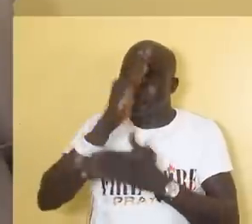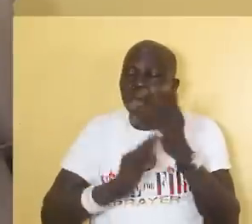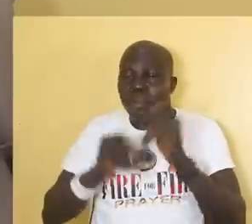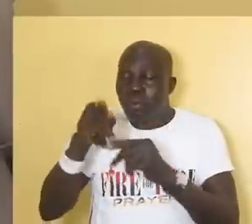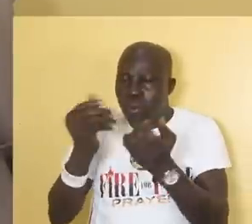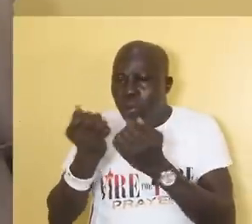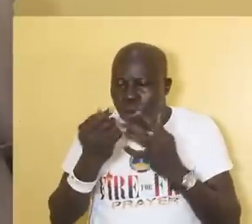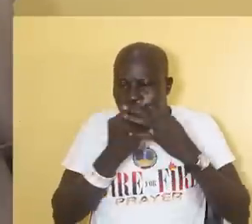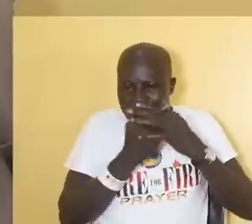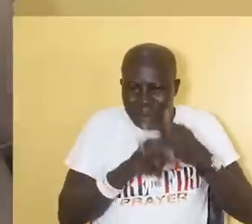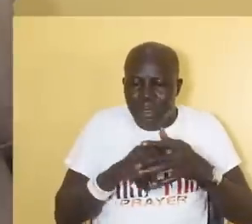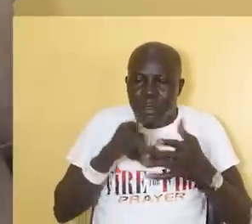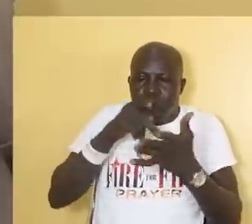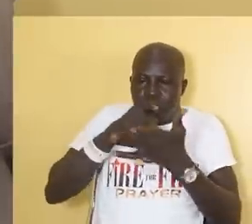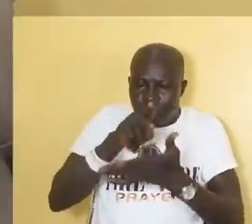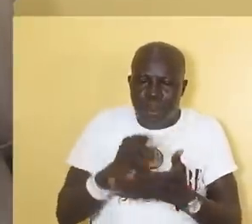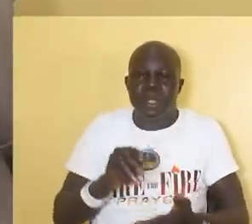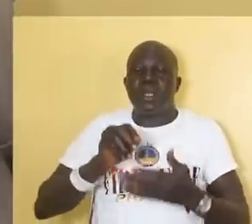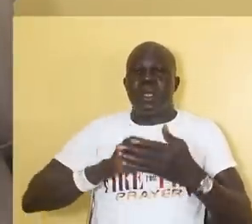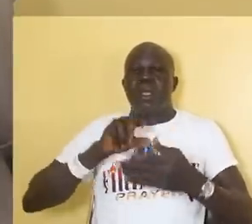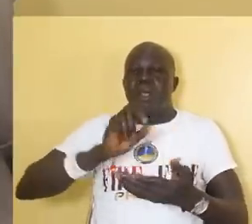said they want to start paying their covenant offering. Write it down.